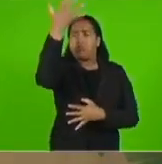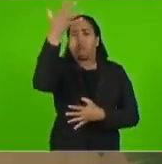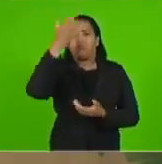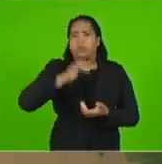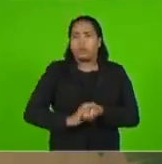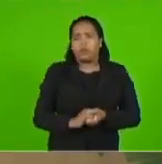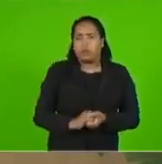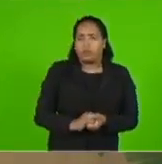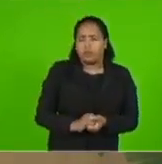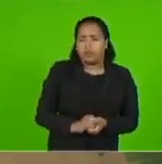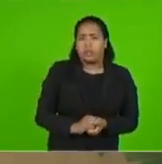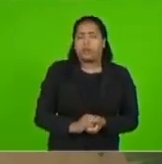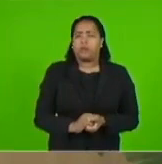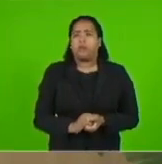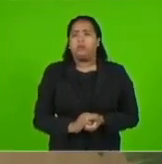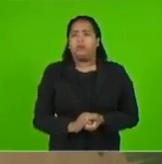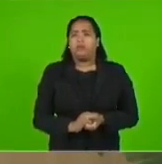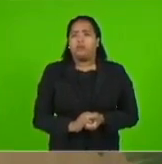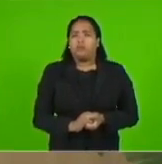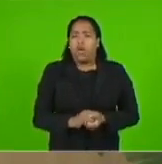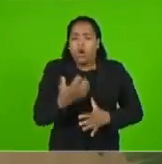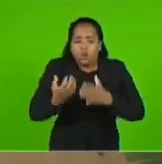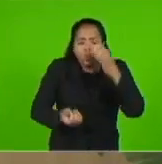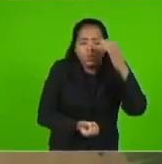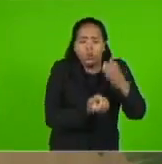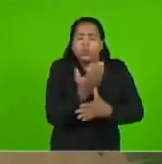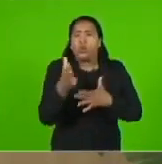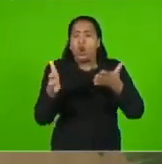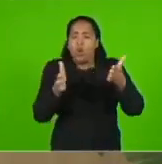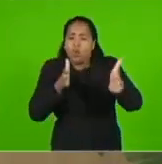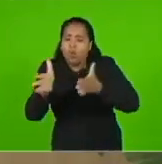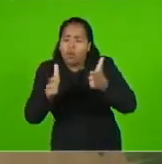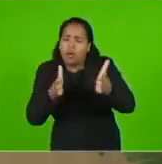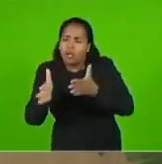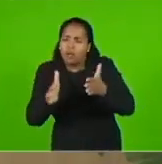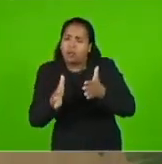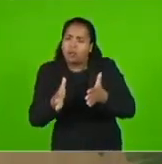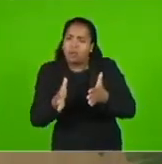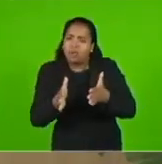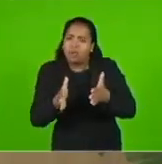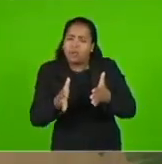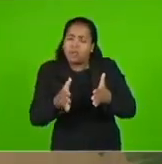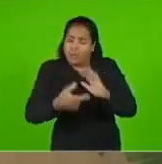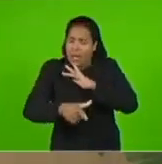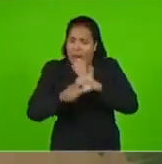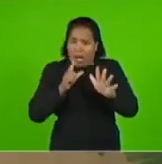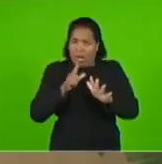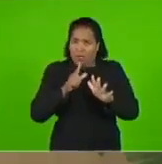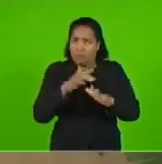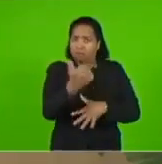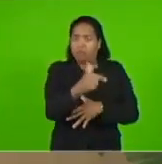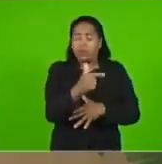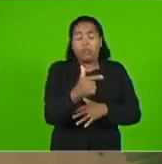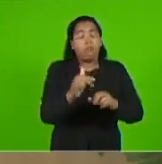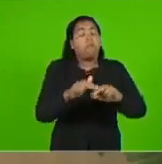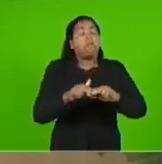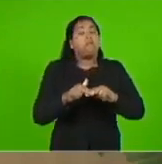occurrences, they exacerbated in our time. Not that they didn't exist before,